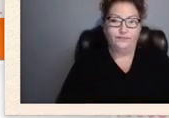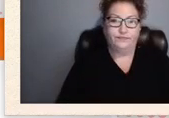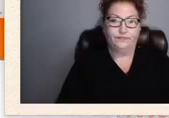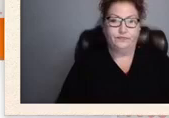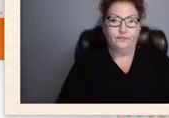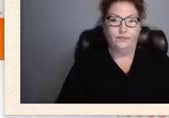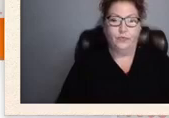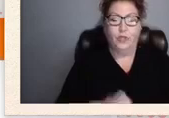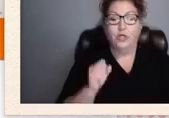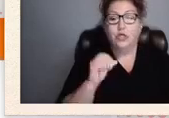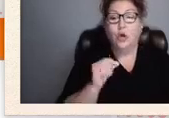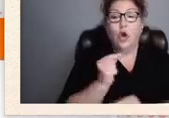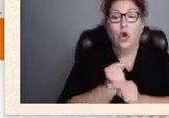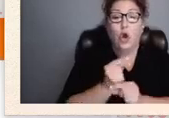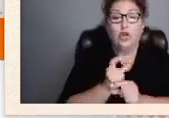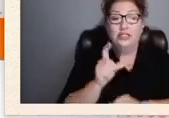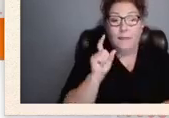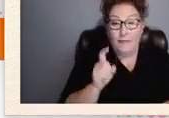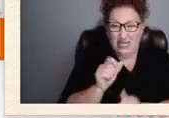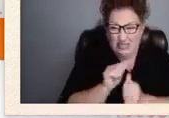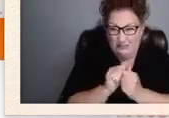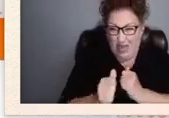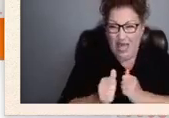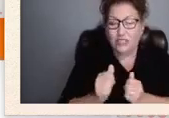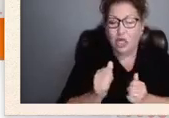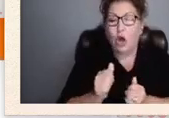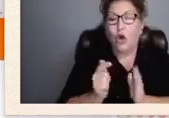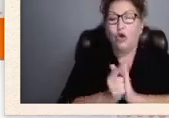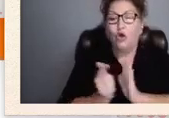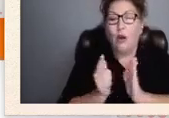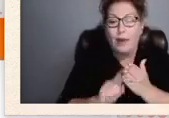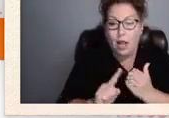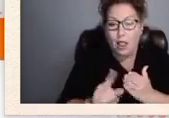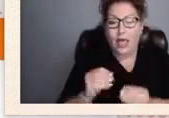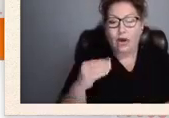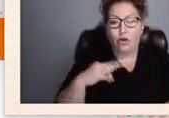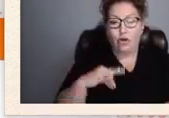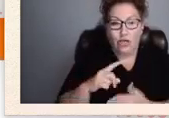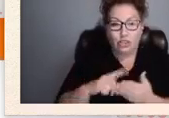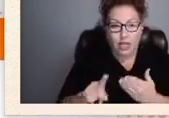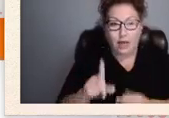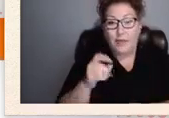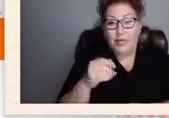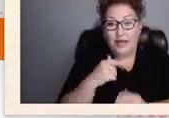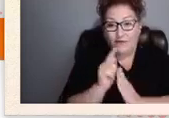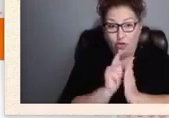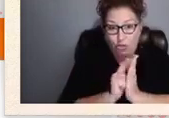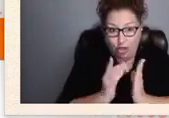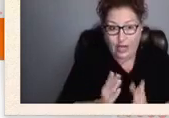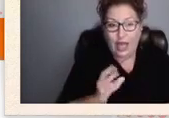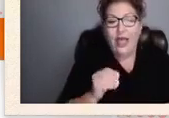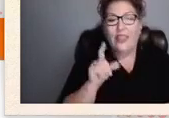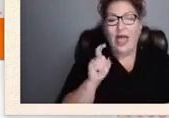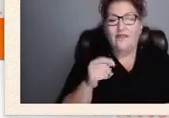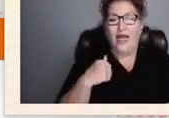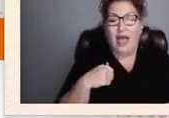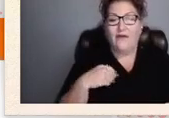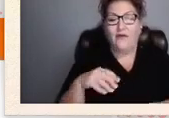So guardians must pass a criminal and credit check. They must have an attorney, and they have to have a training